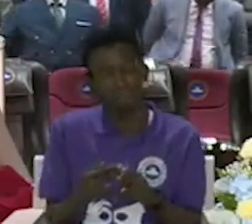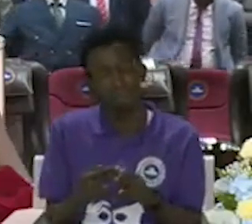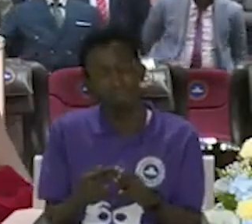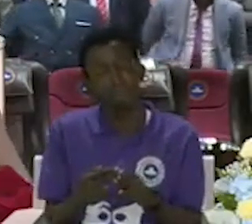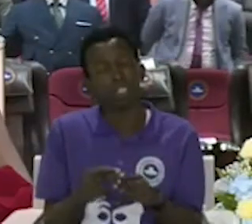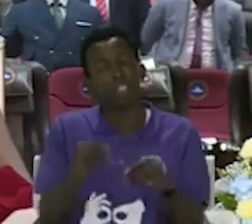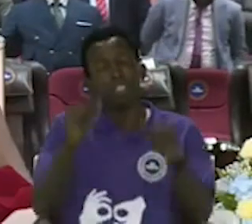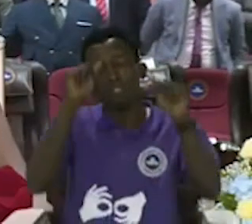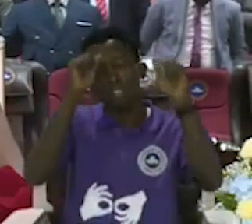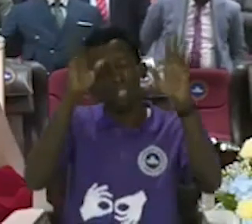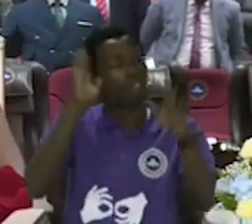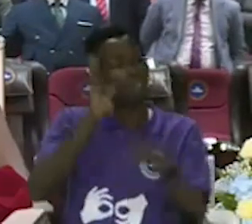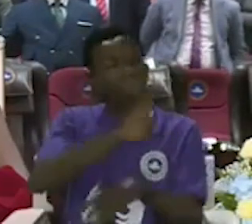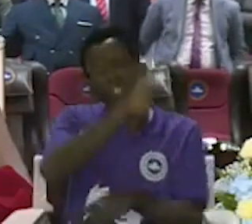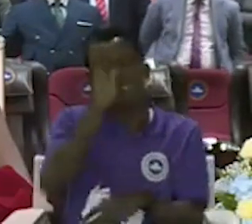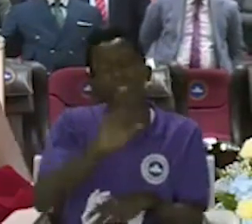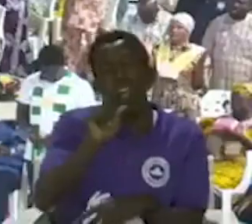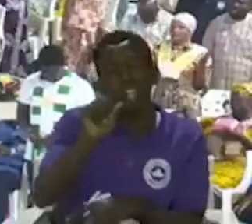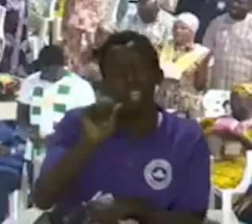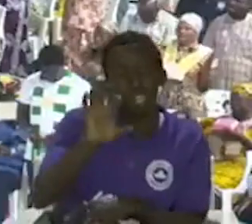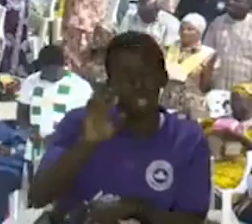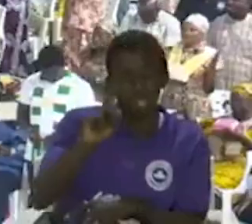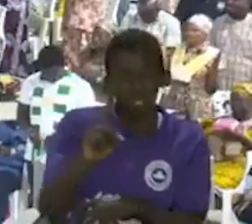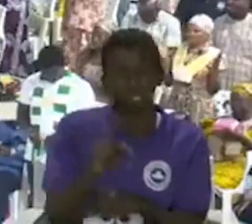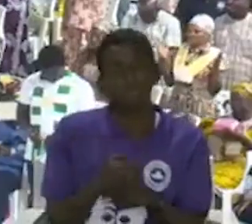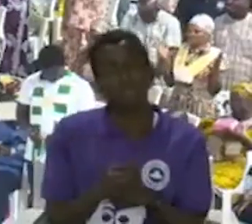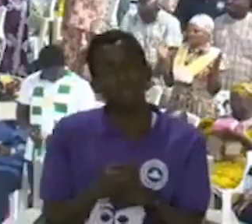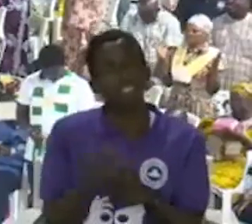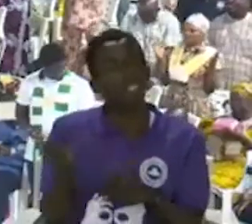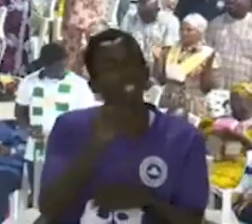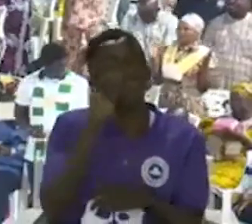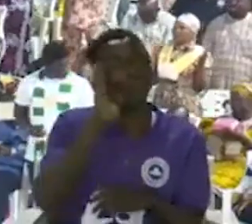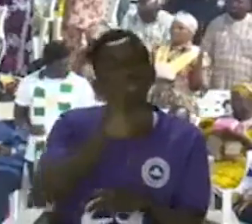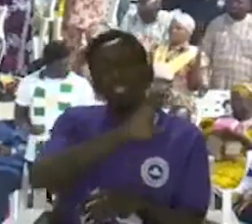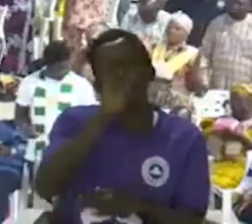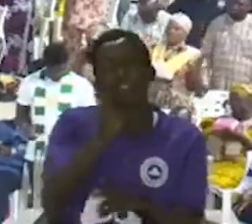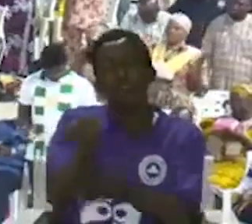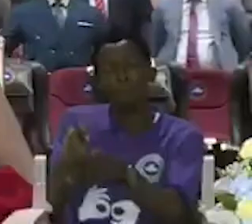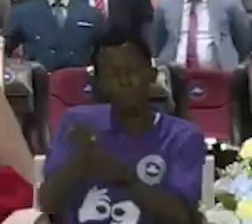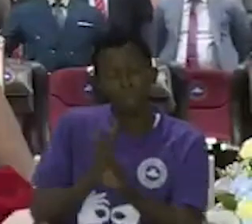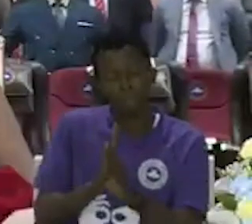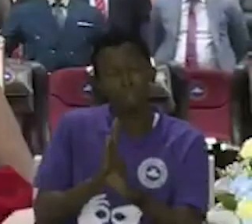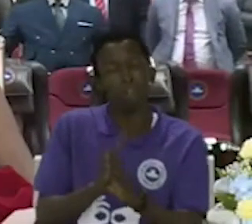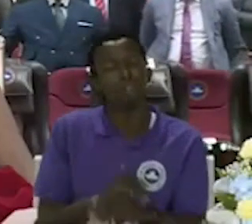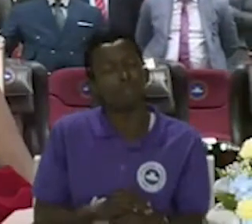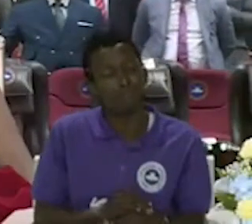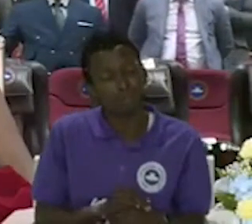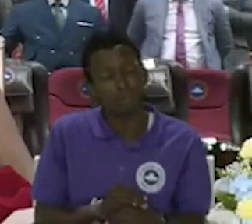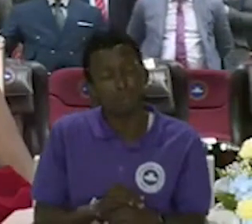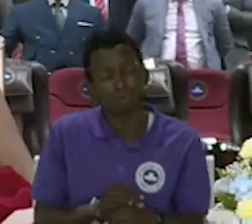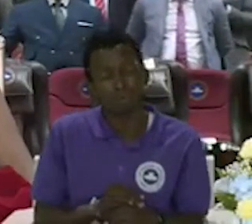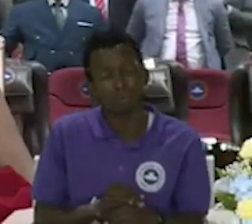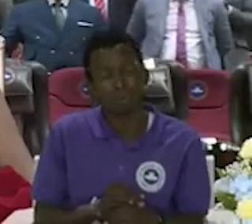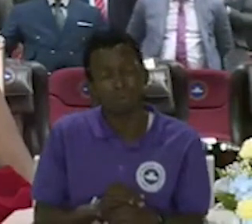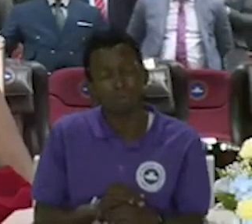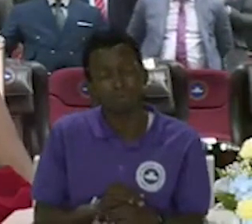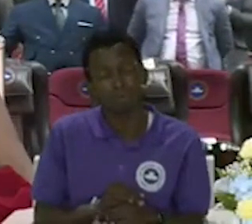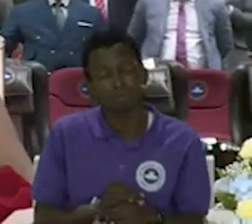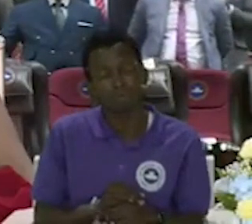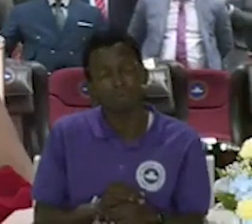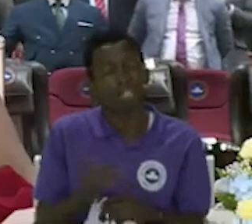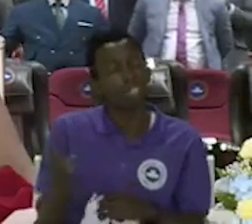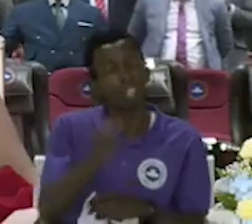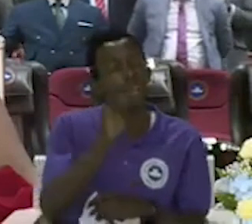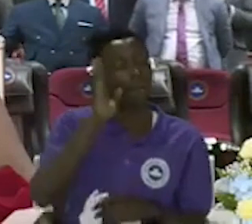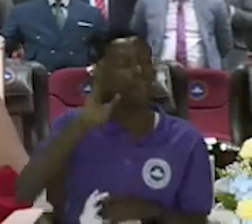That they will never lack. They will never borrow. they will always